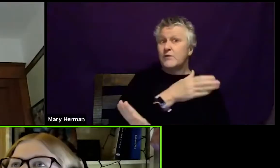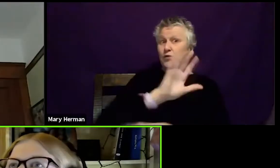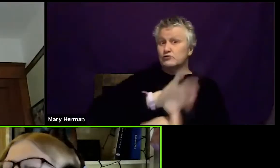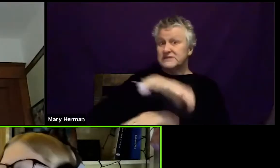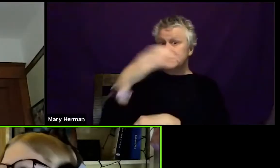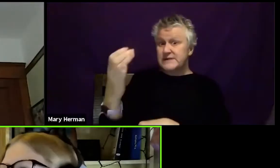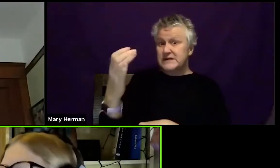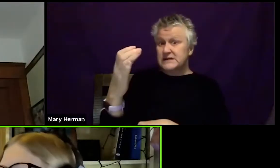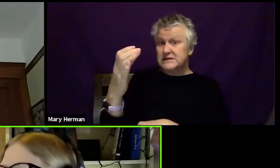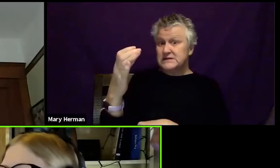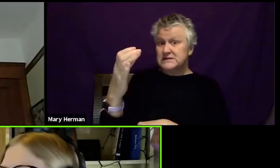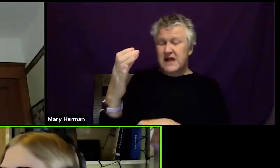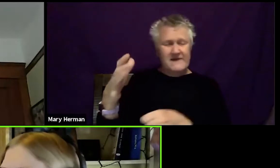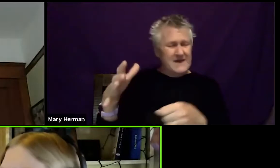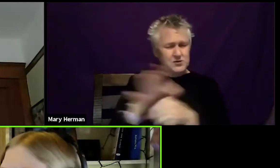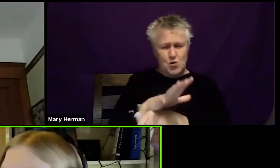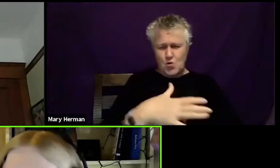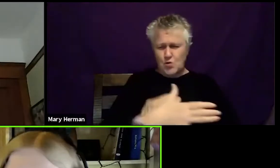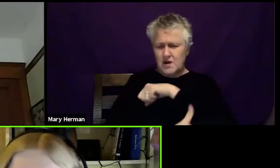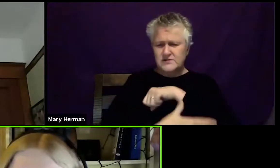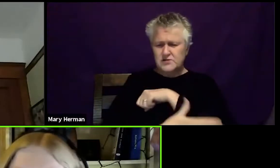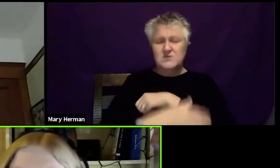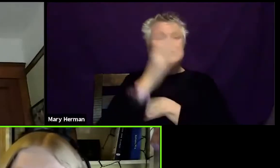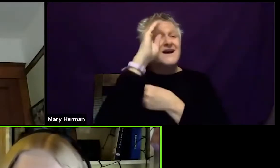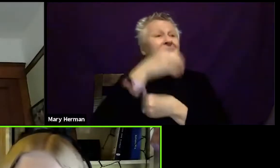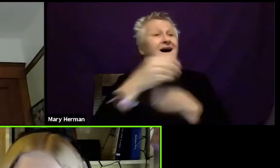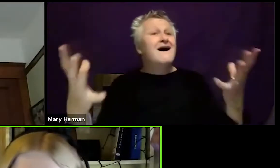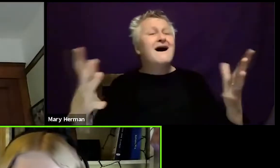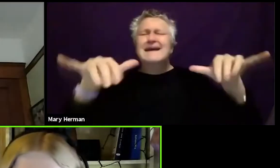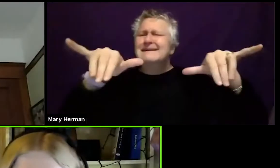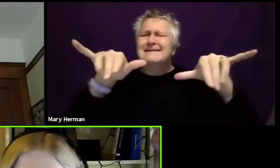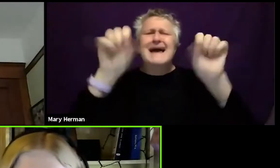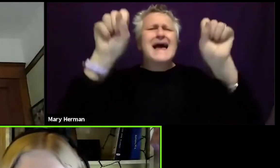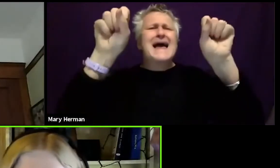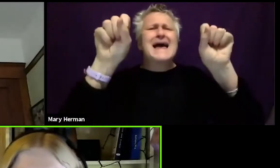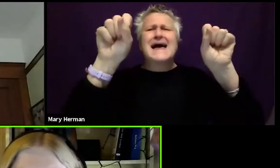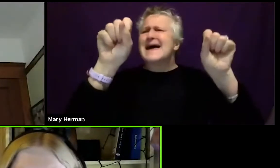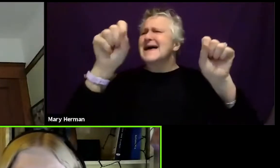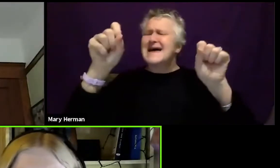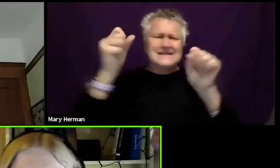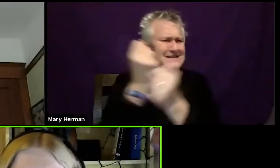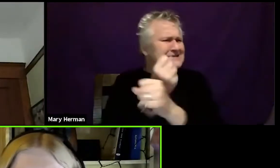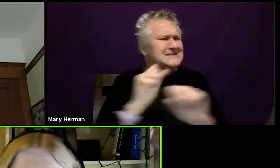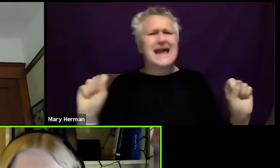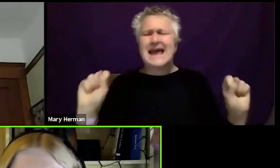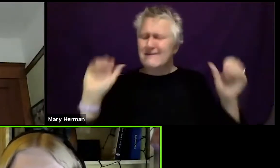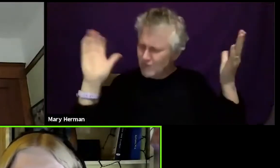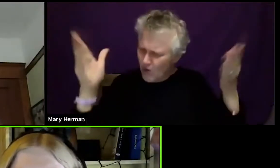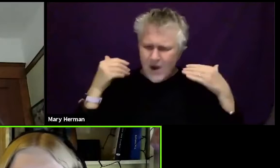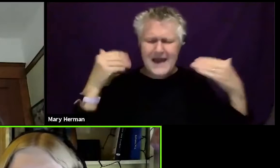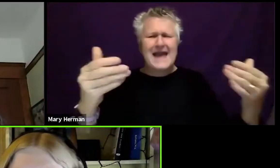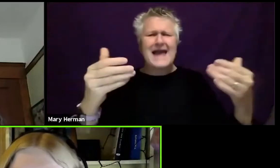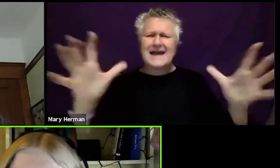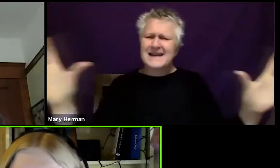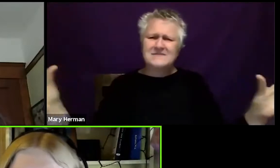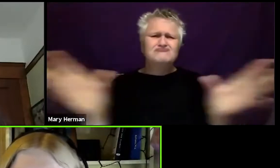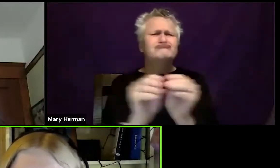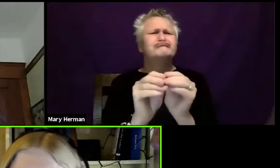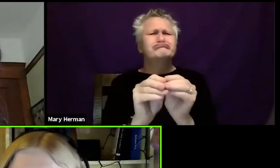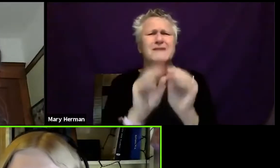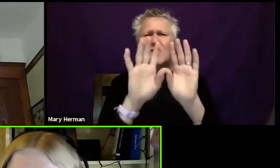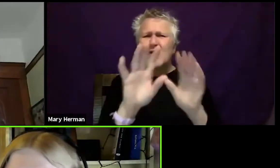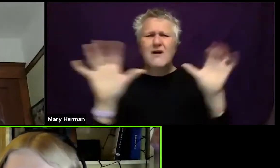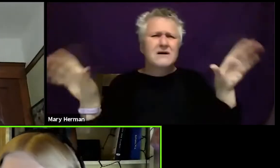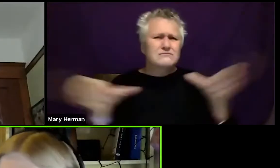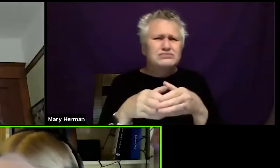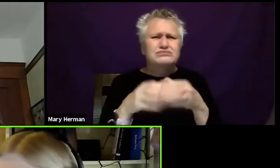told, yes, it's safe. Families can meet up. You can meet up with your family and you can spend